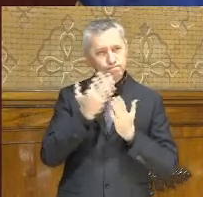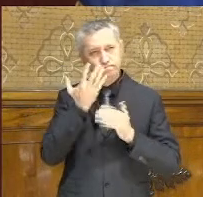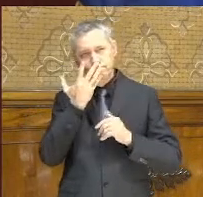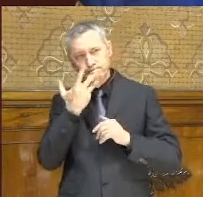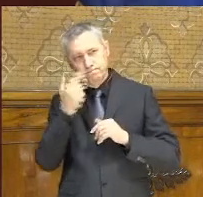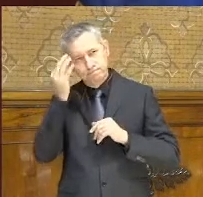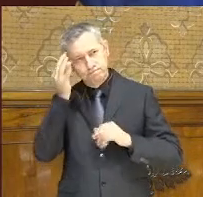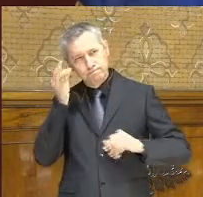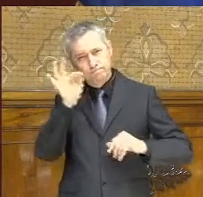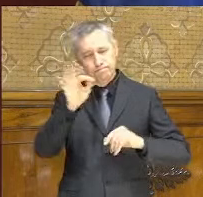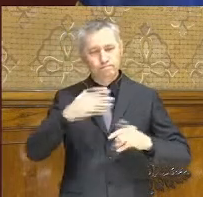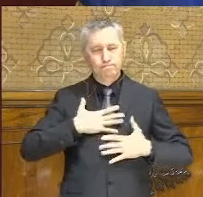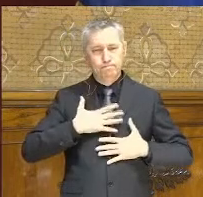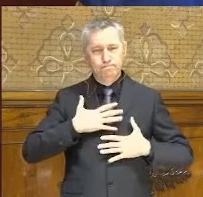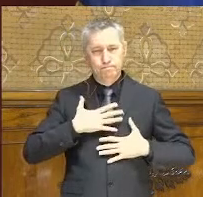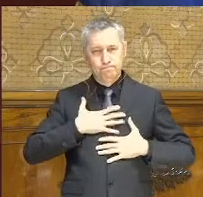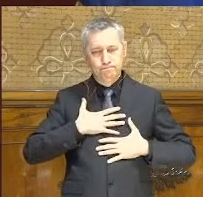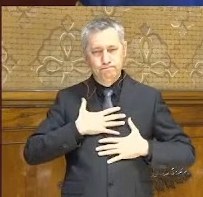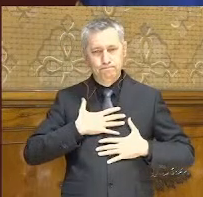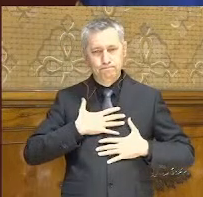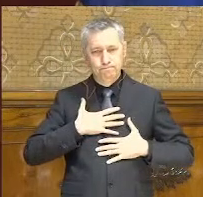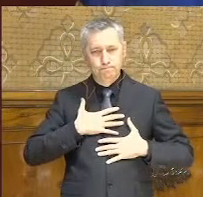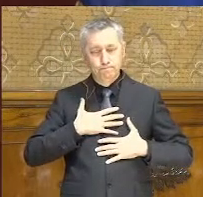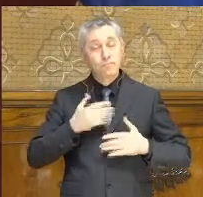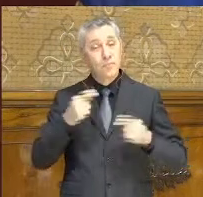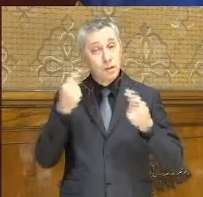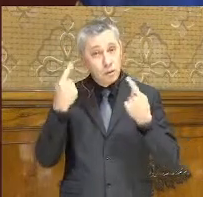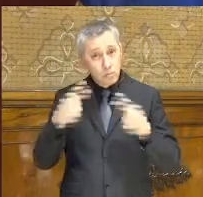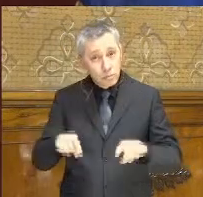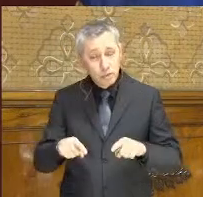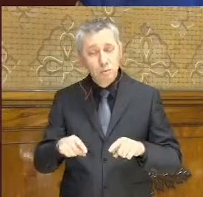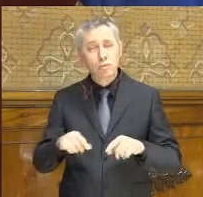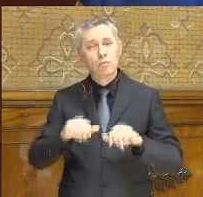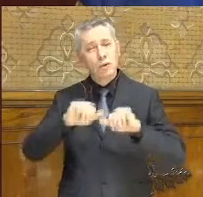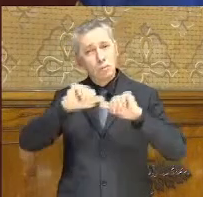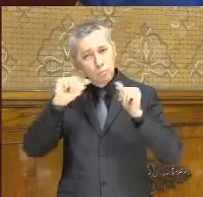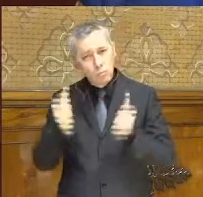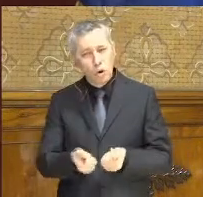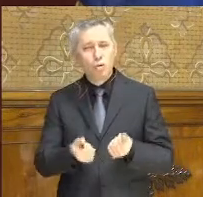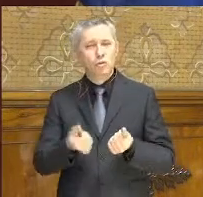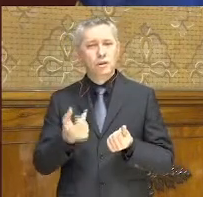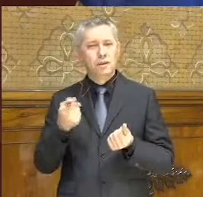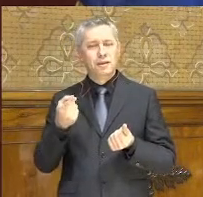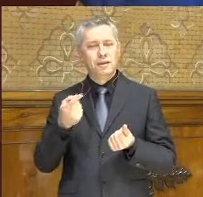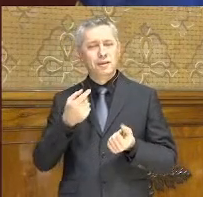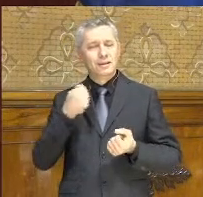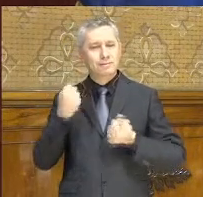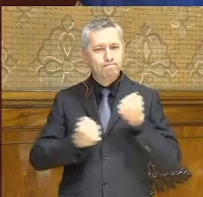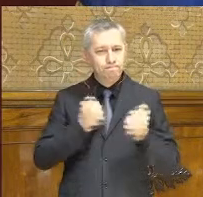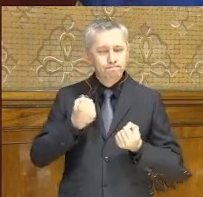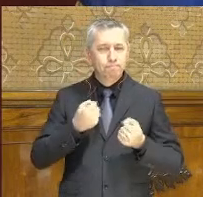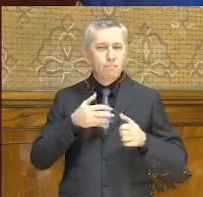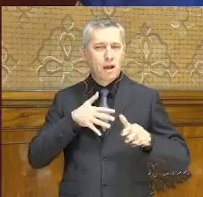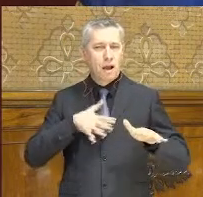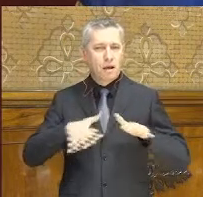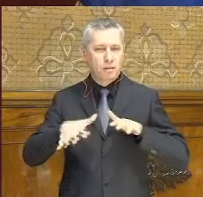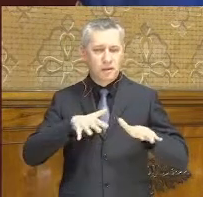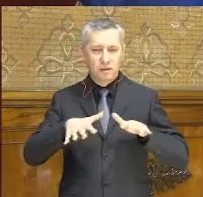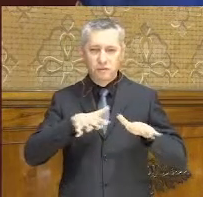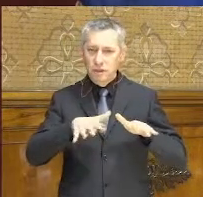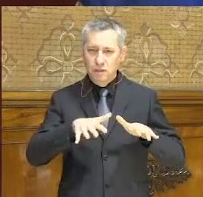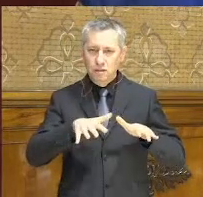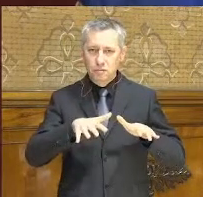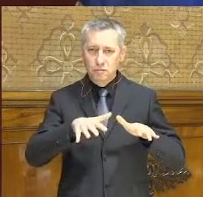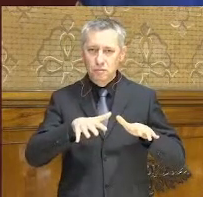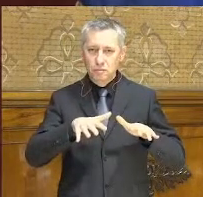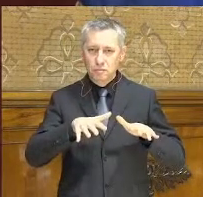act of turning round and speaking to the person beside you without knowing whether you will agree or disagree,